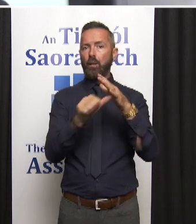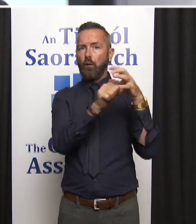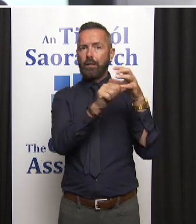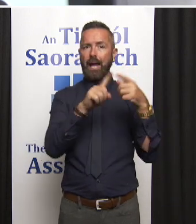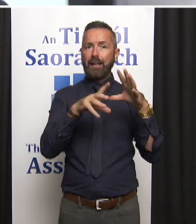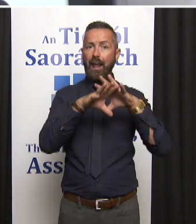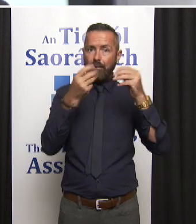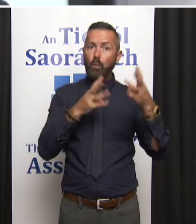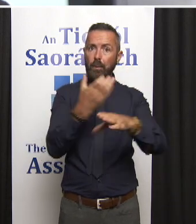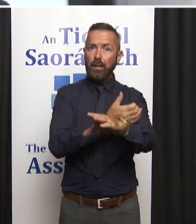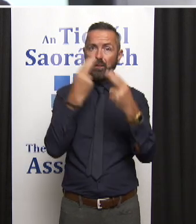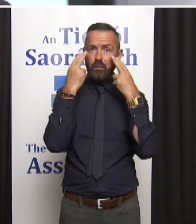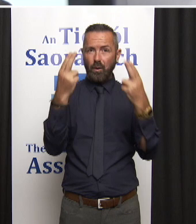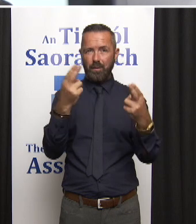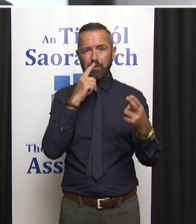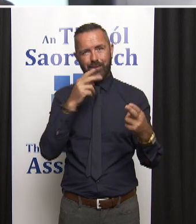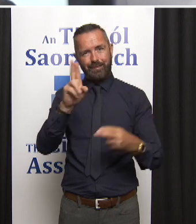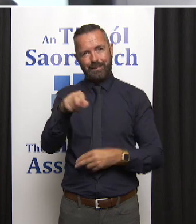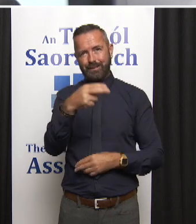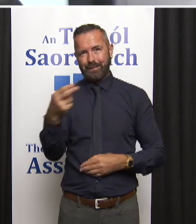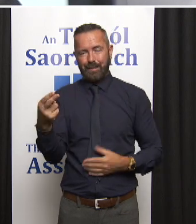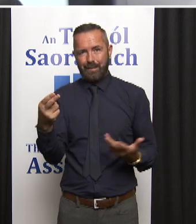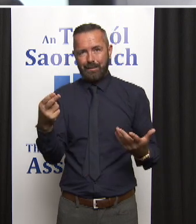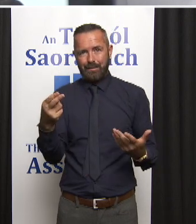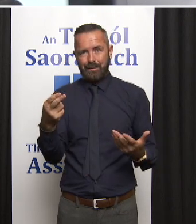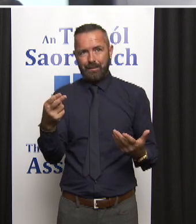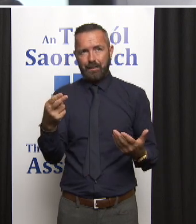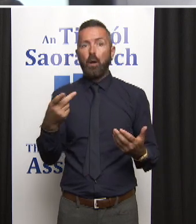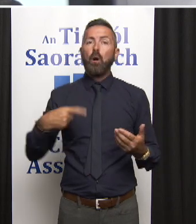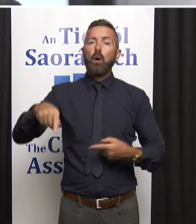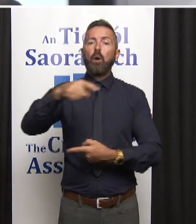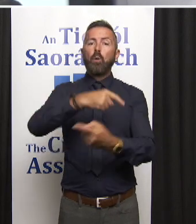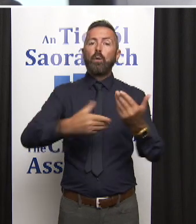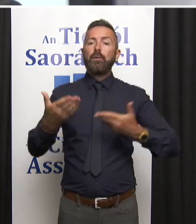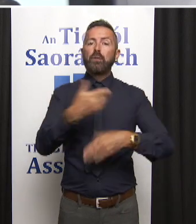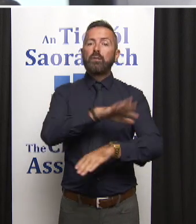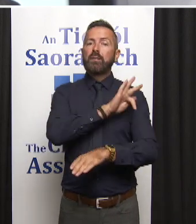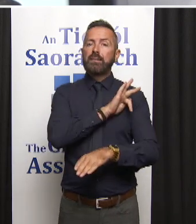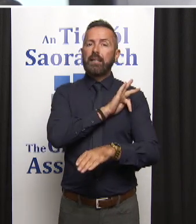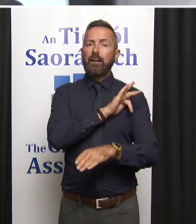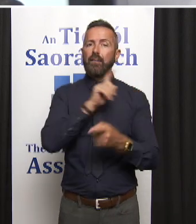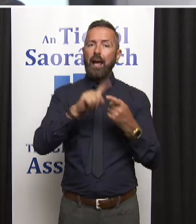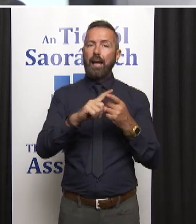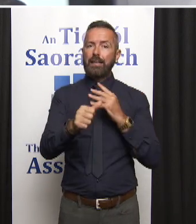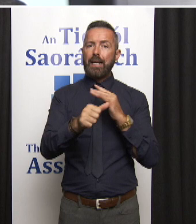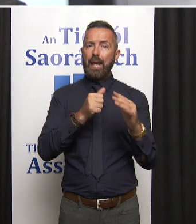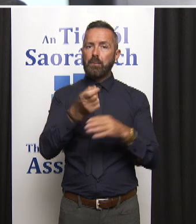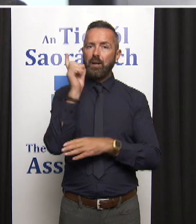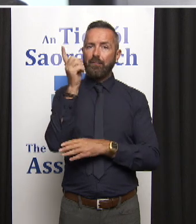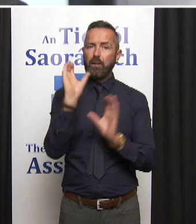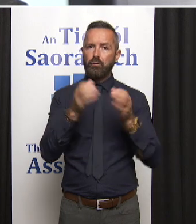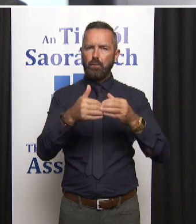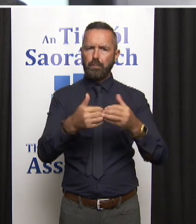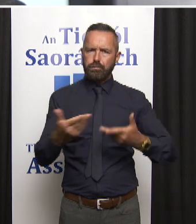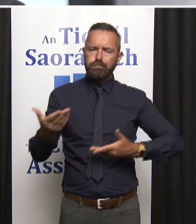continue as normal, but somehow better. We've discussed this among ourselves as an expert advisory group at